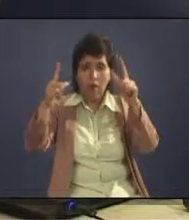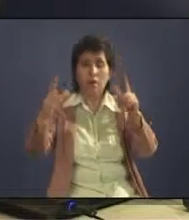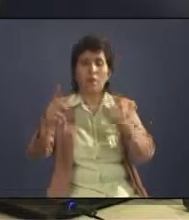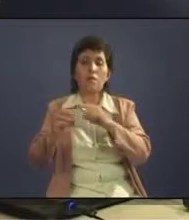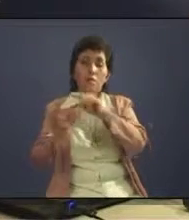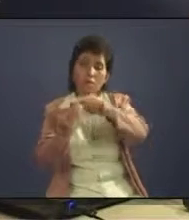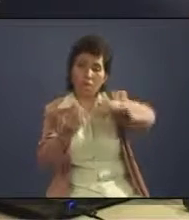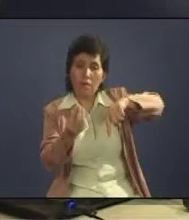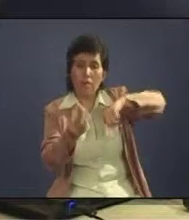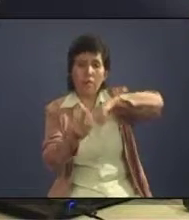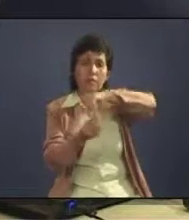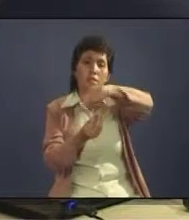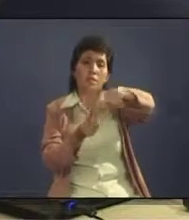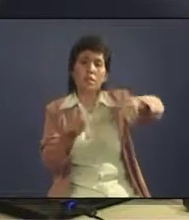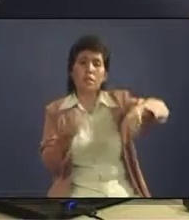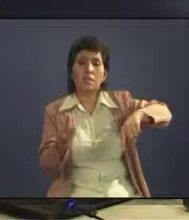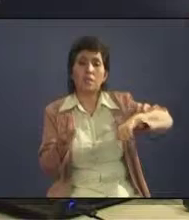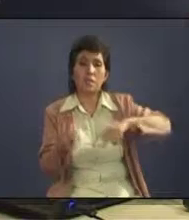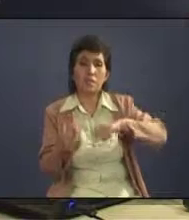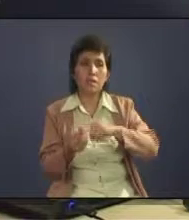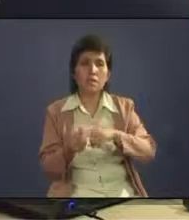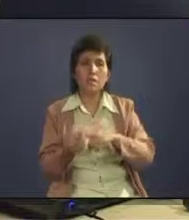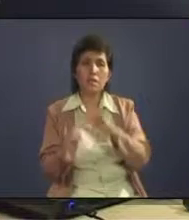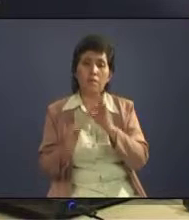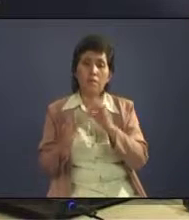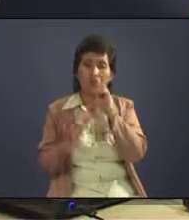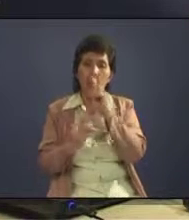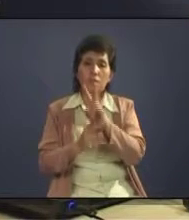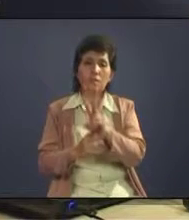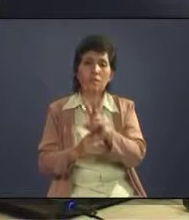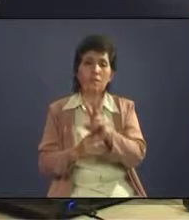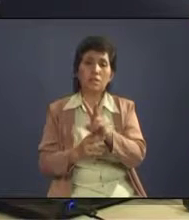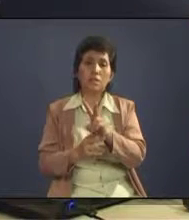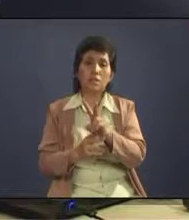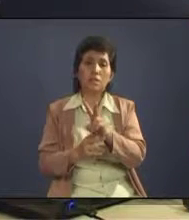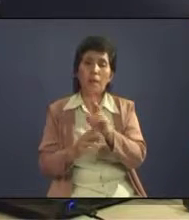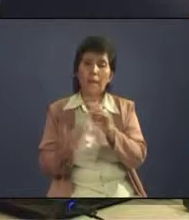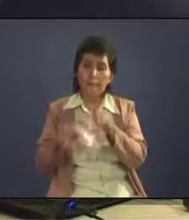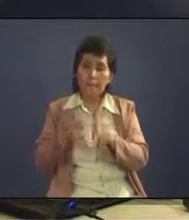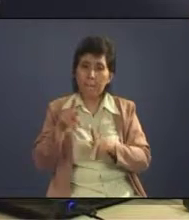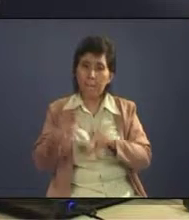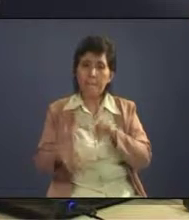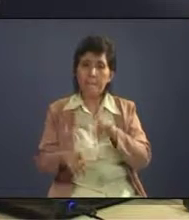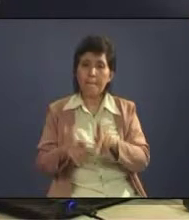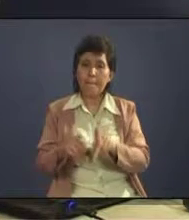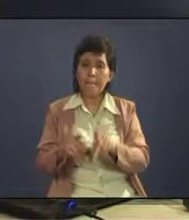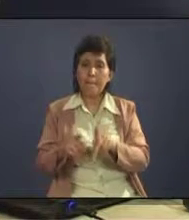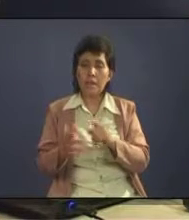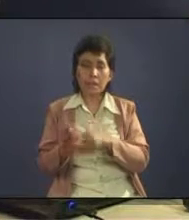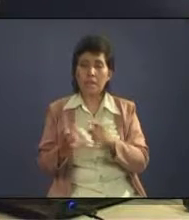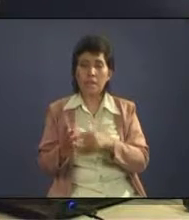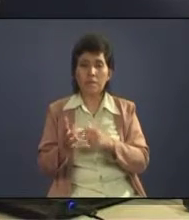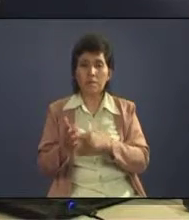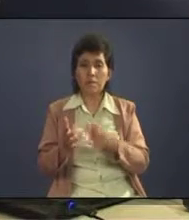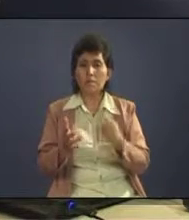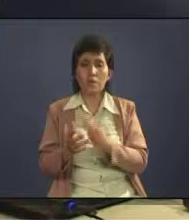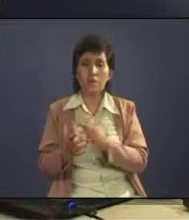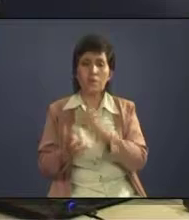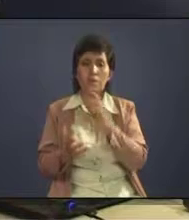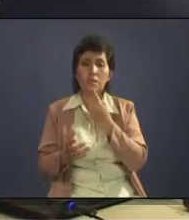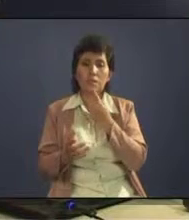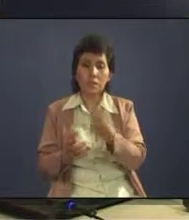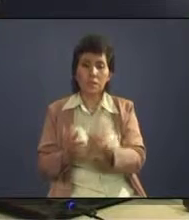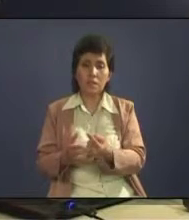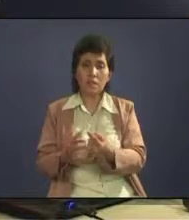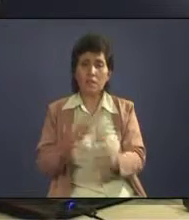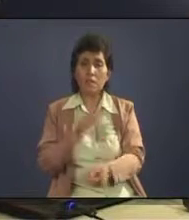people you are in, okay? If you see some form, people, sometimes we say hating